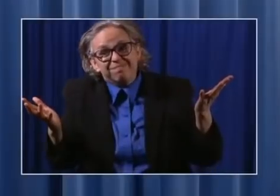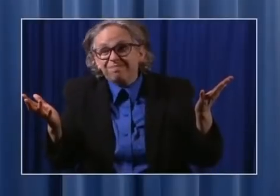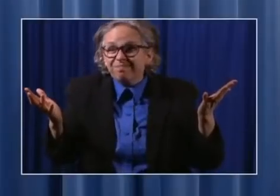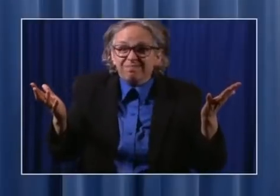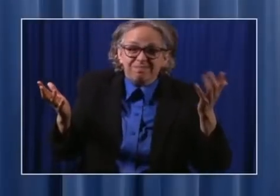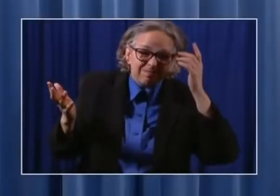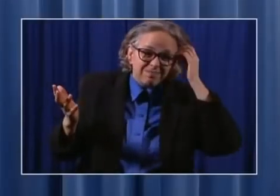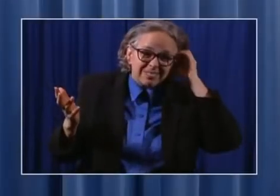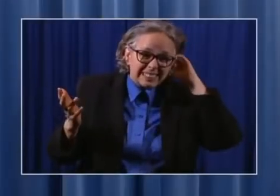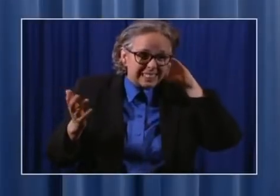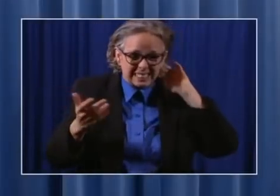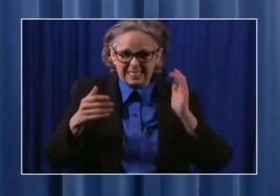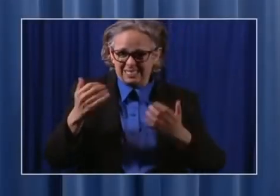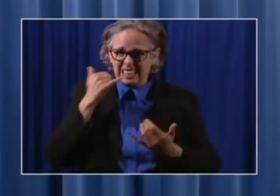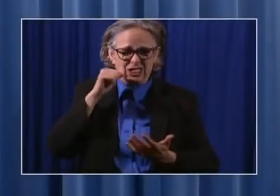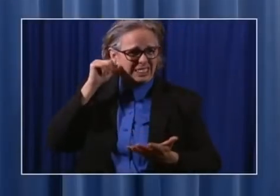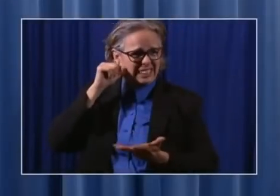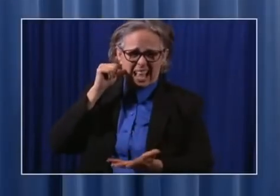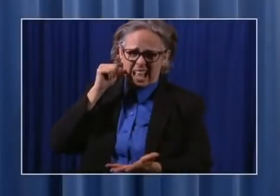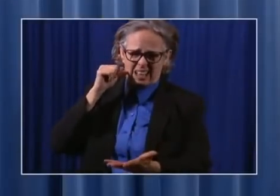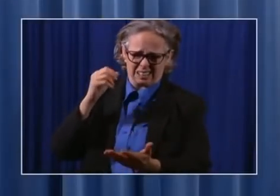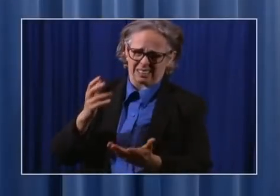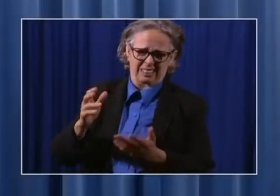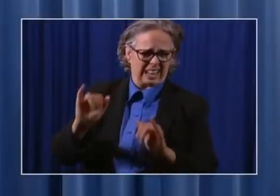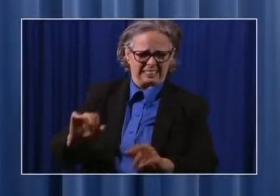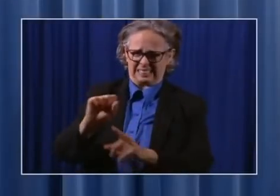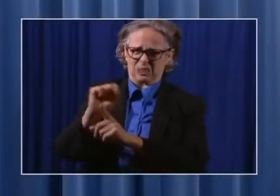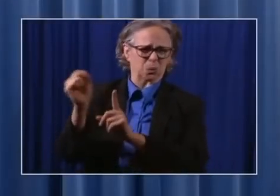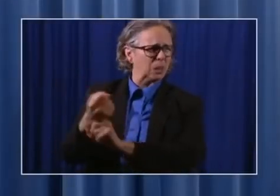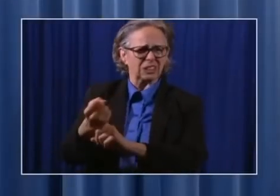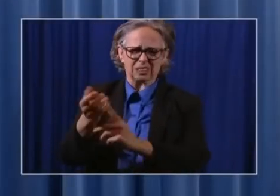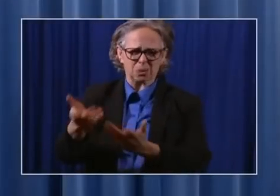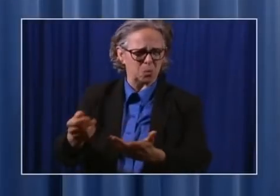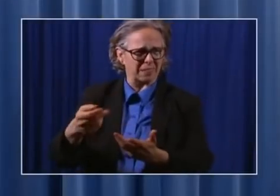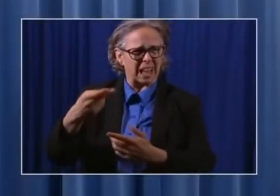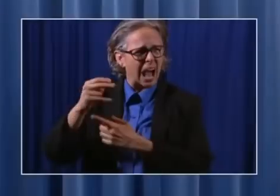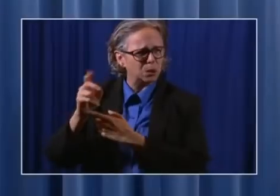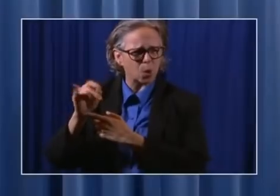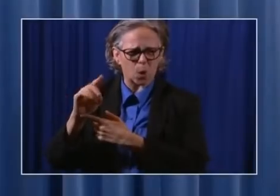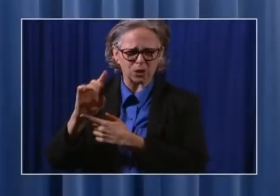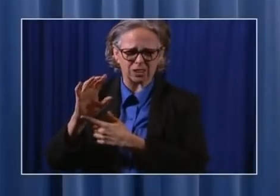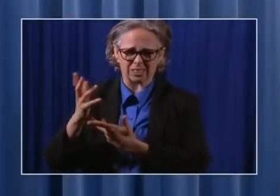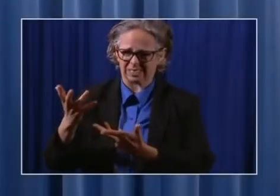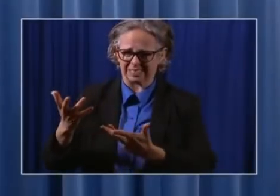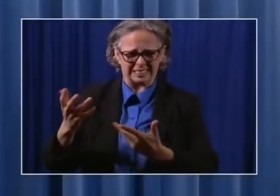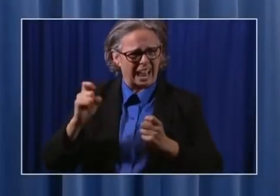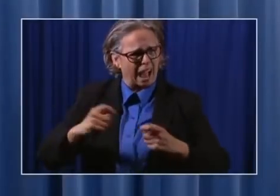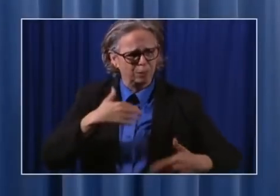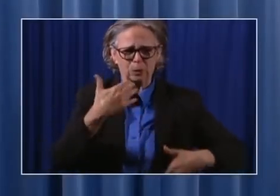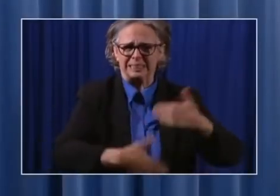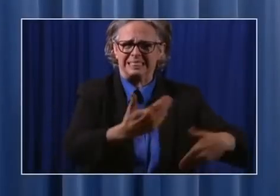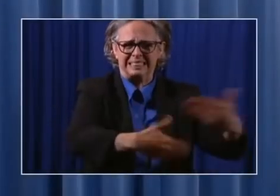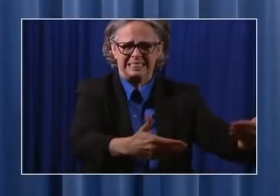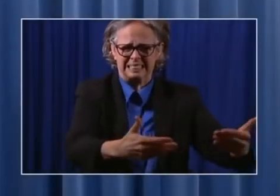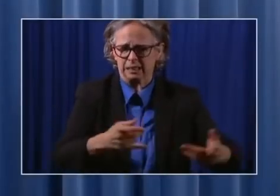Householder could no longer function as Speaker with this very, very serious